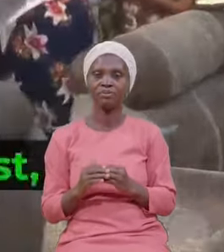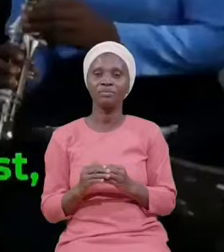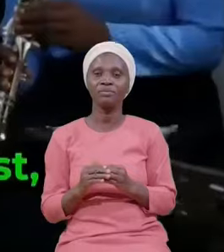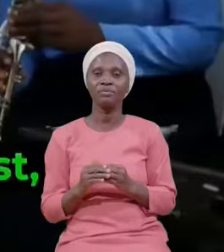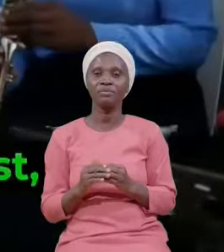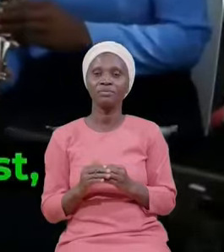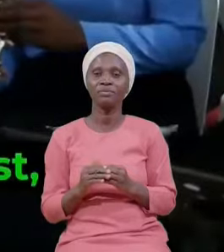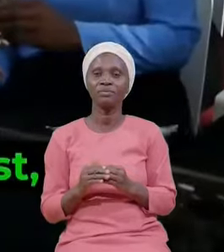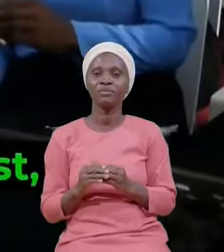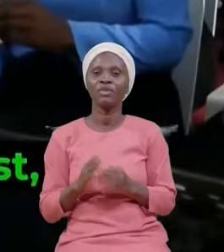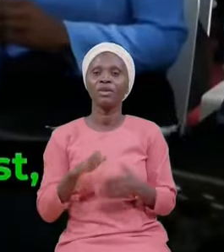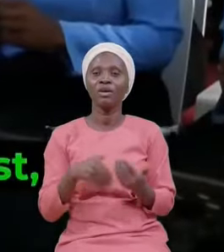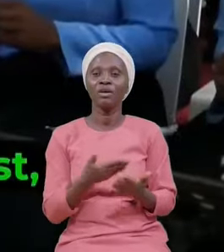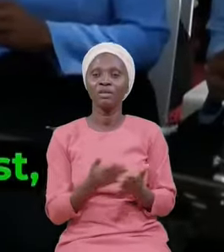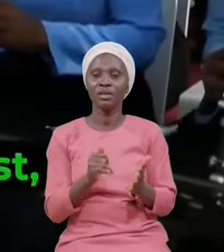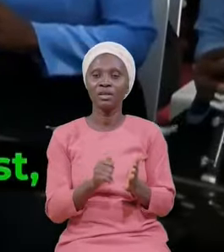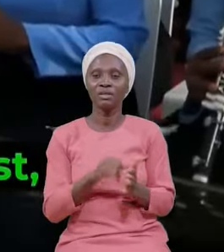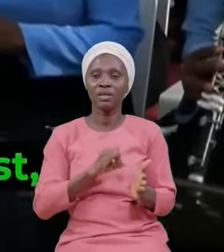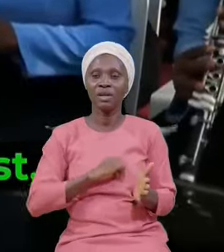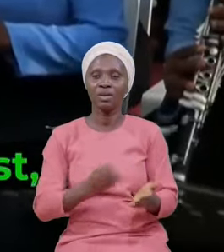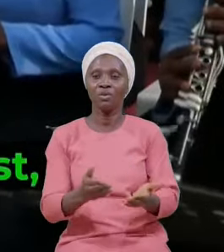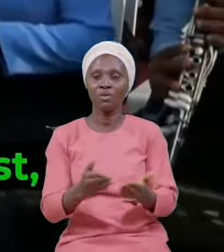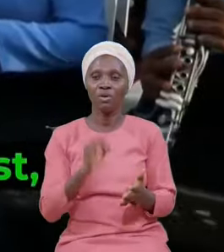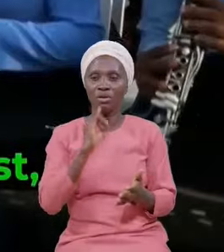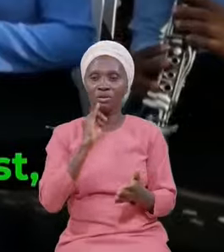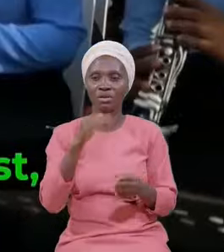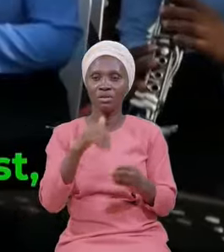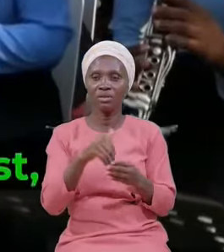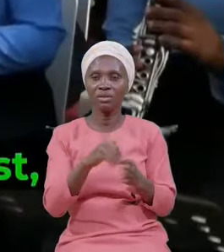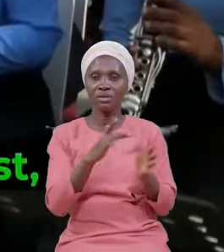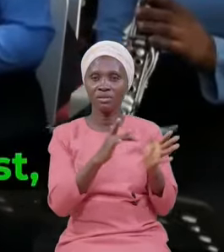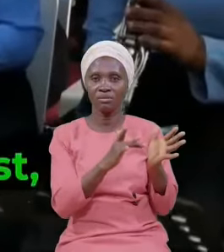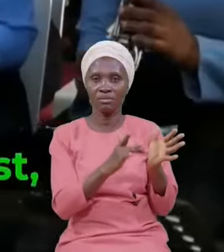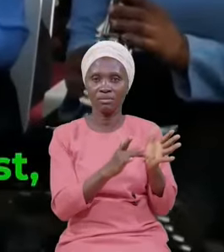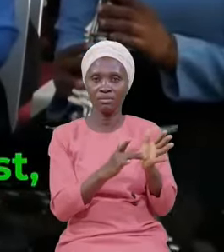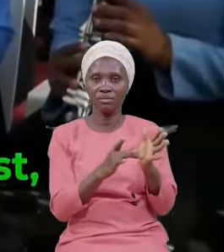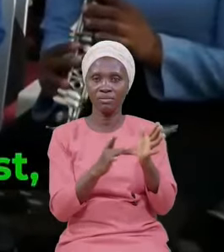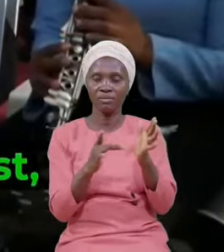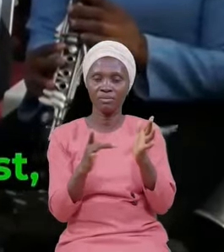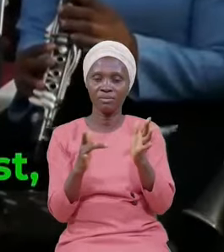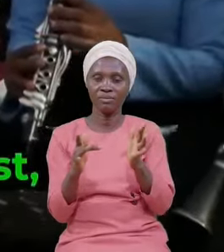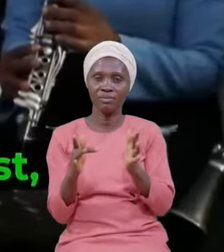will all that I want is in